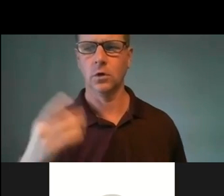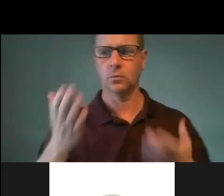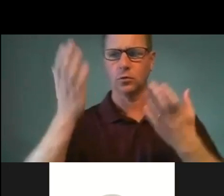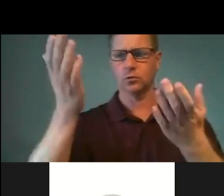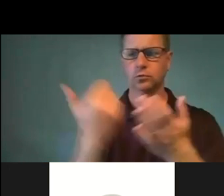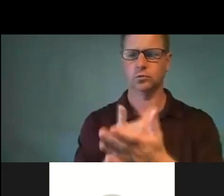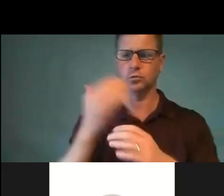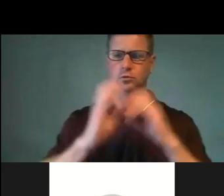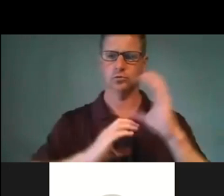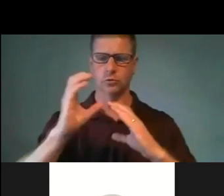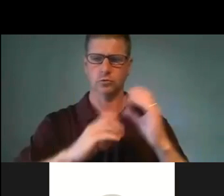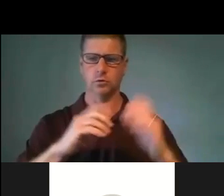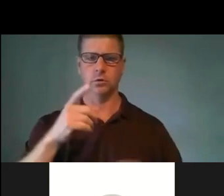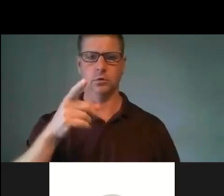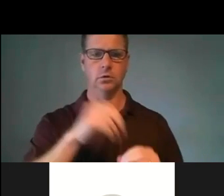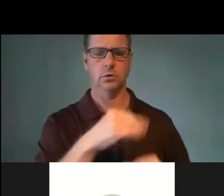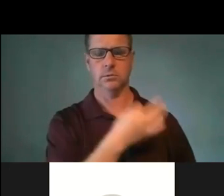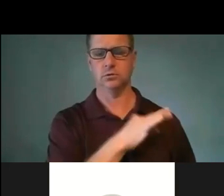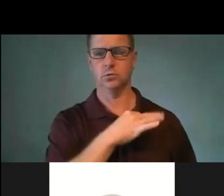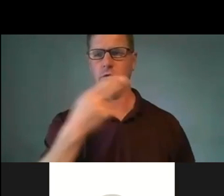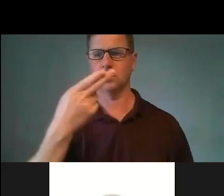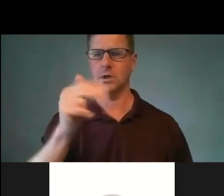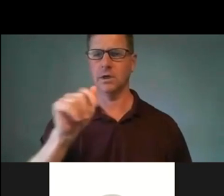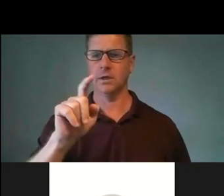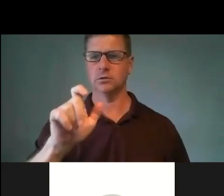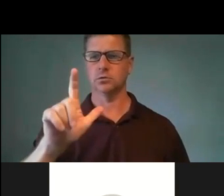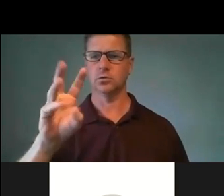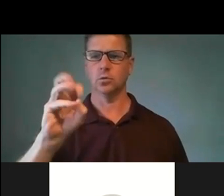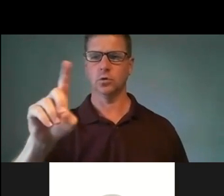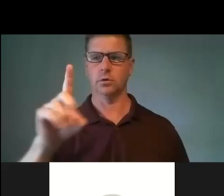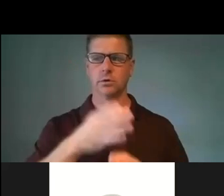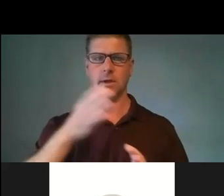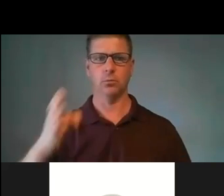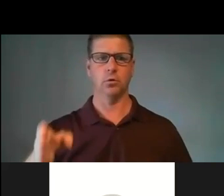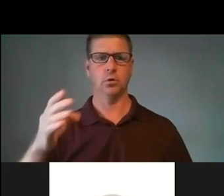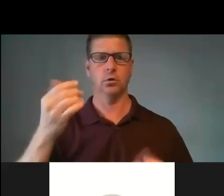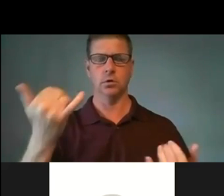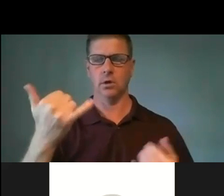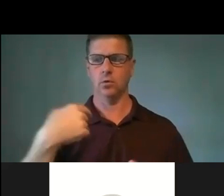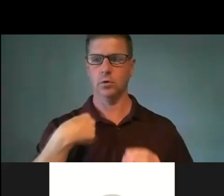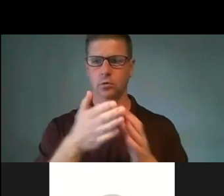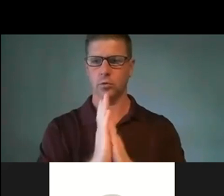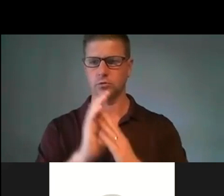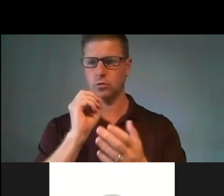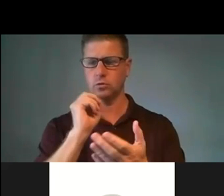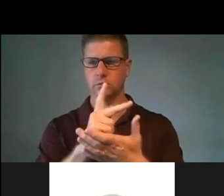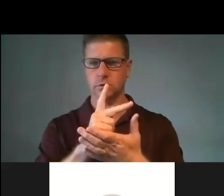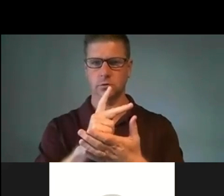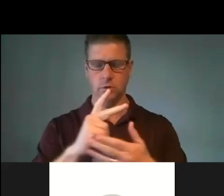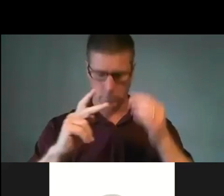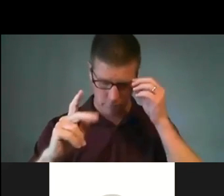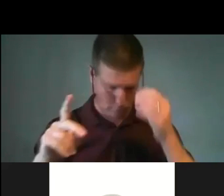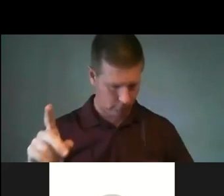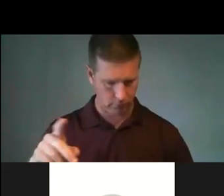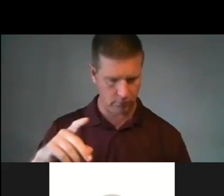mixed-use project in Pittsburgh's Hazelwood neighborhood. Today, we are requesting authorization to give